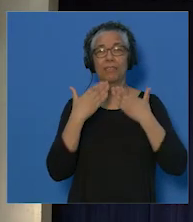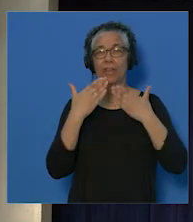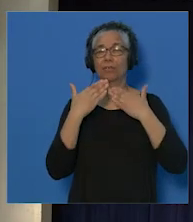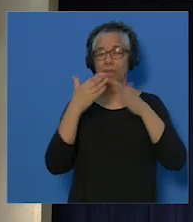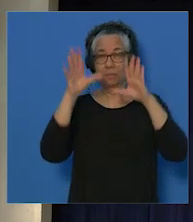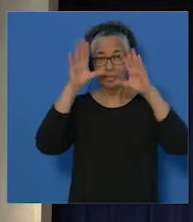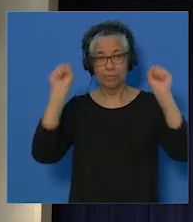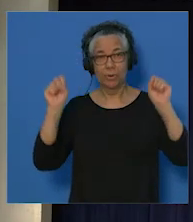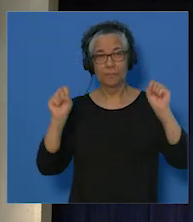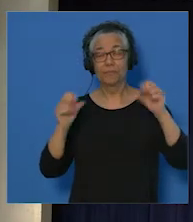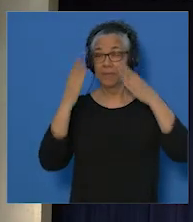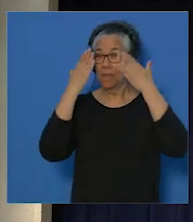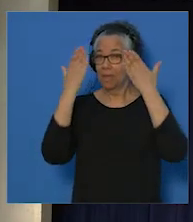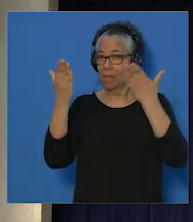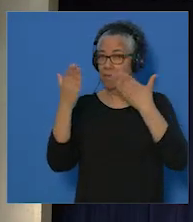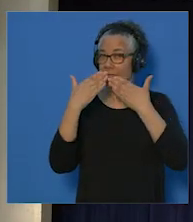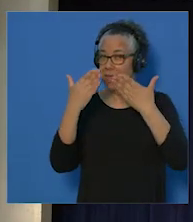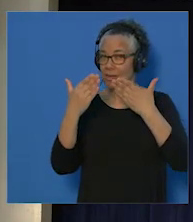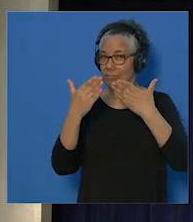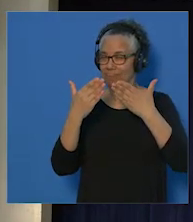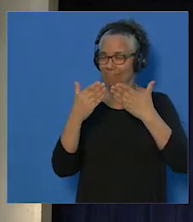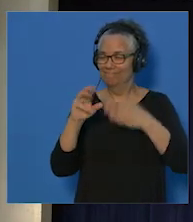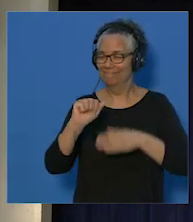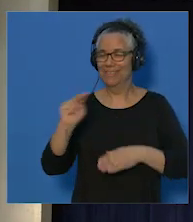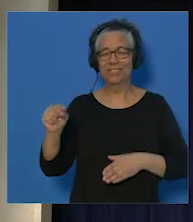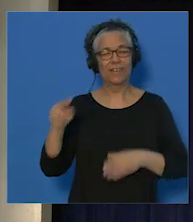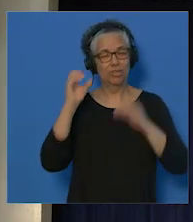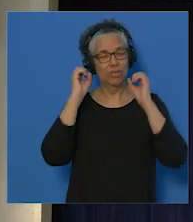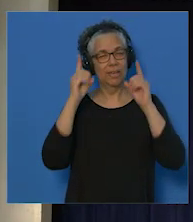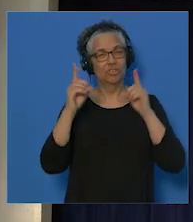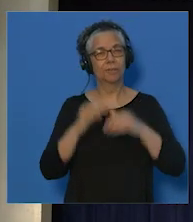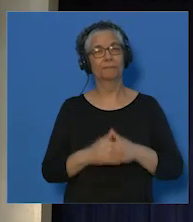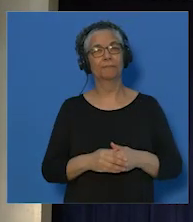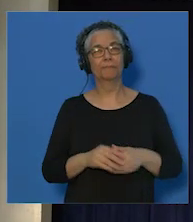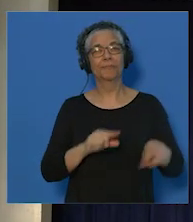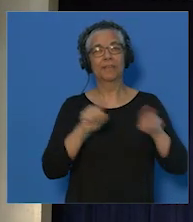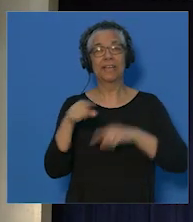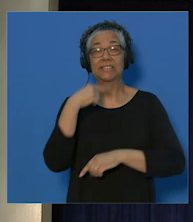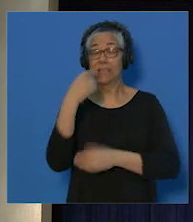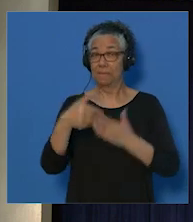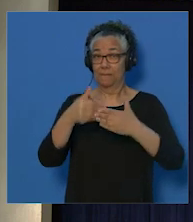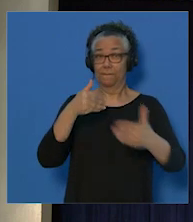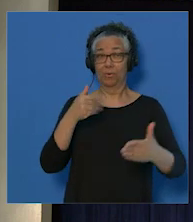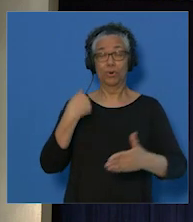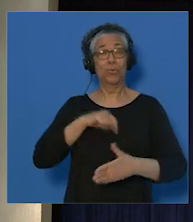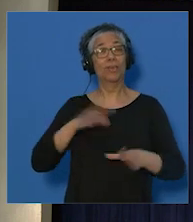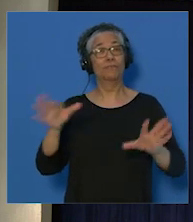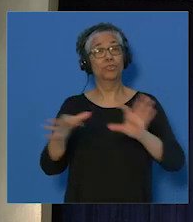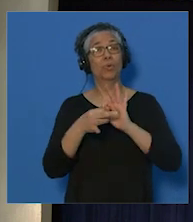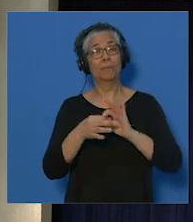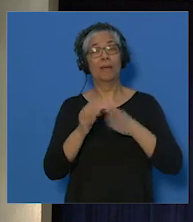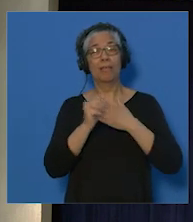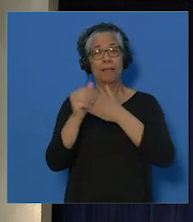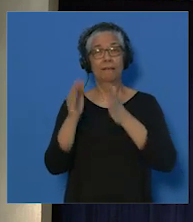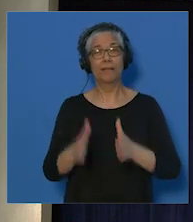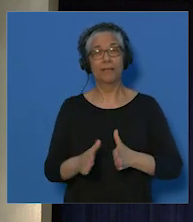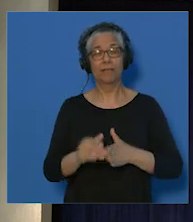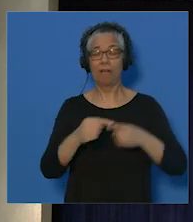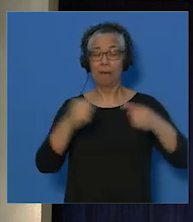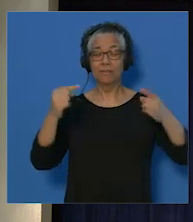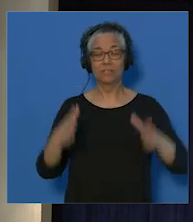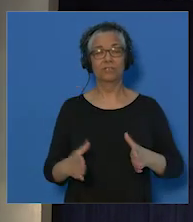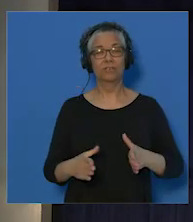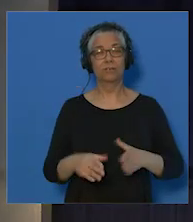Thank you very much, Minister of Education. As mentioned previously, we are joined today by the Leader of the Opposition, the Honorable